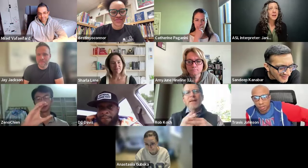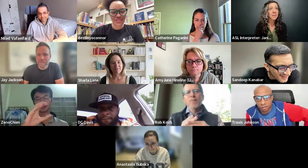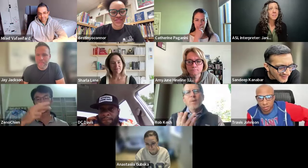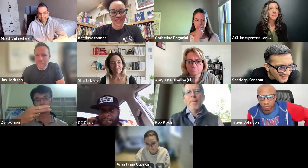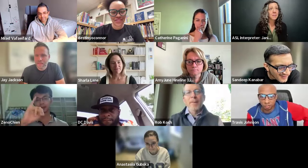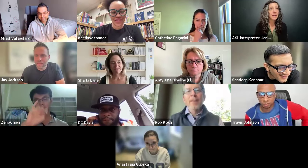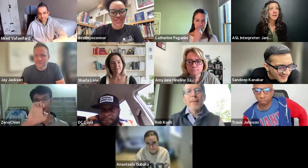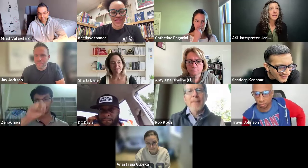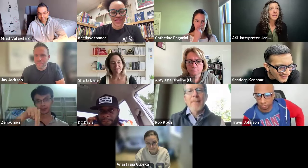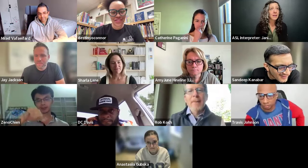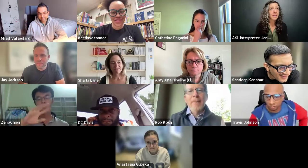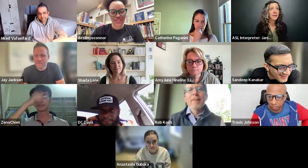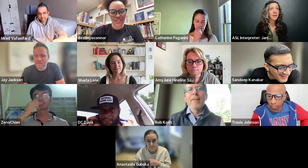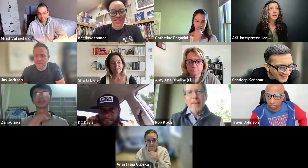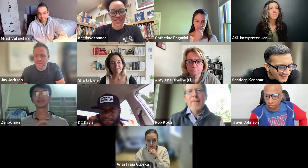Vietnam.